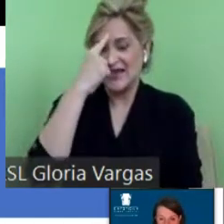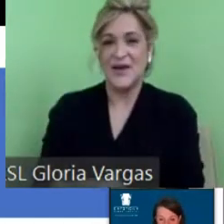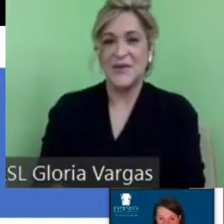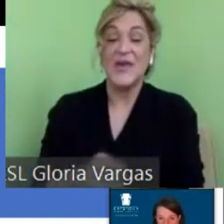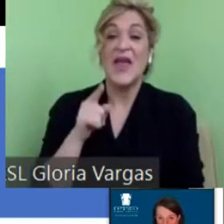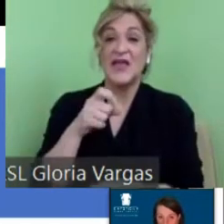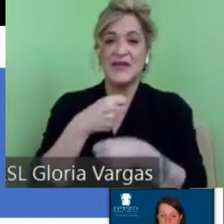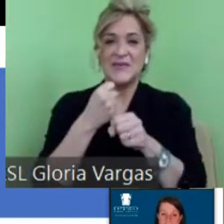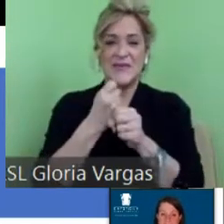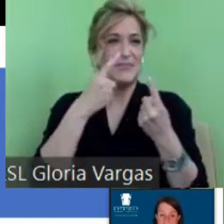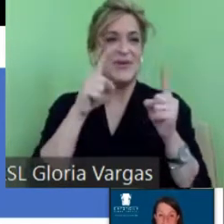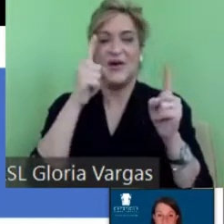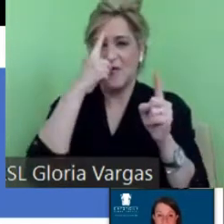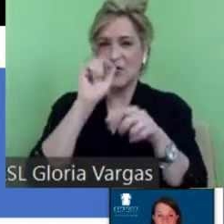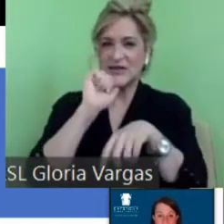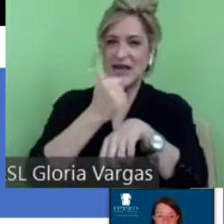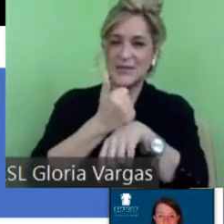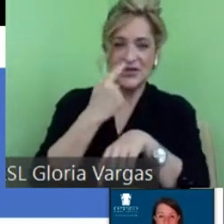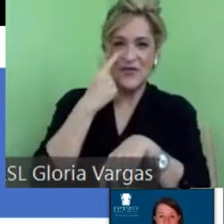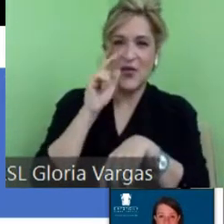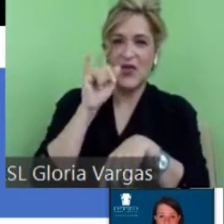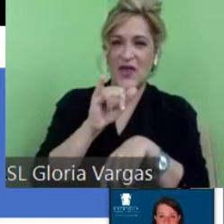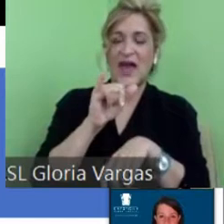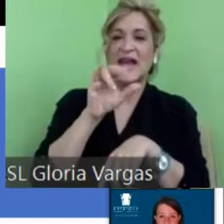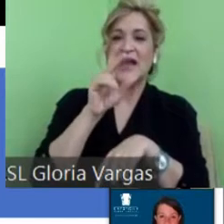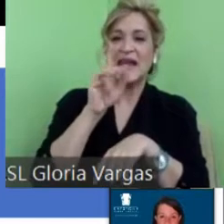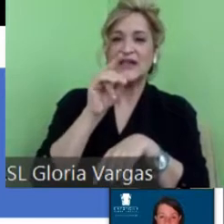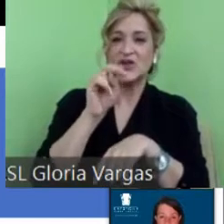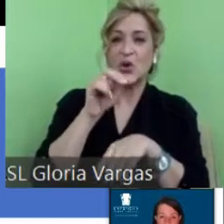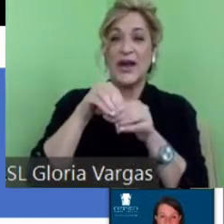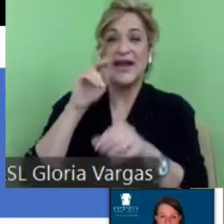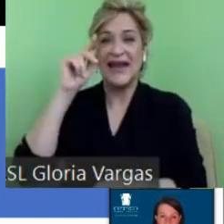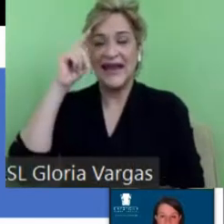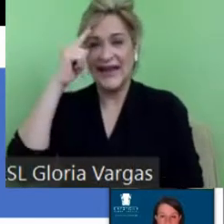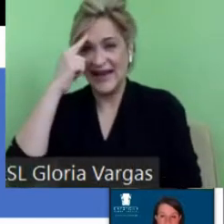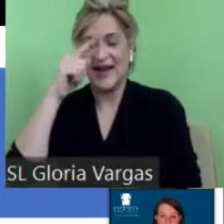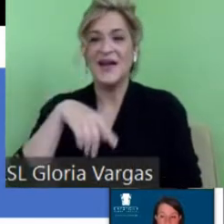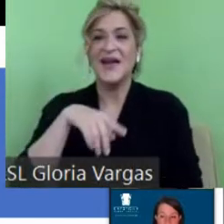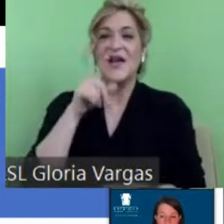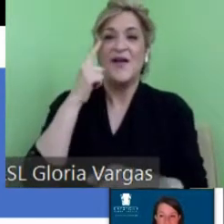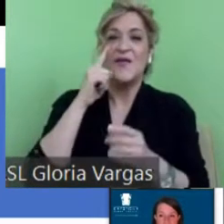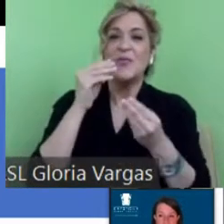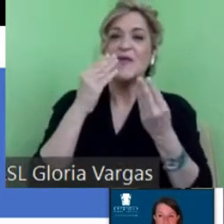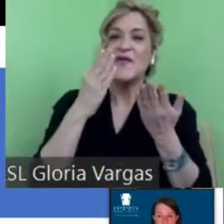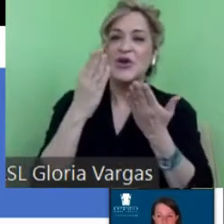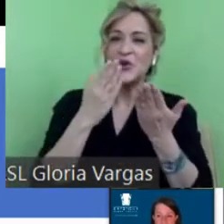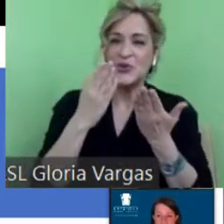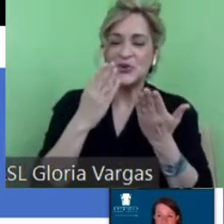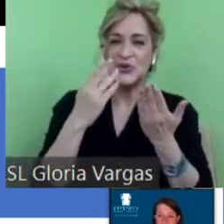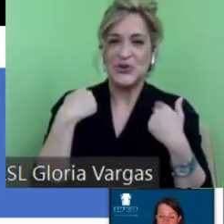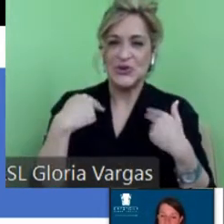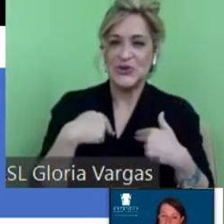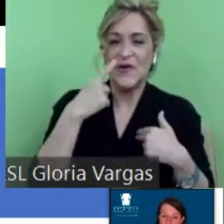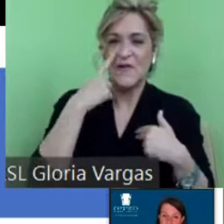for the establishment of Keystone Institute India, a project of Keystone Human Services in India that serves as a catalyst